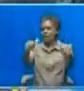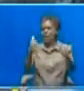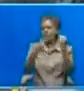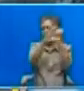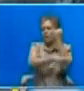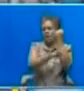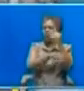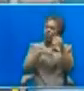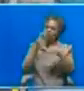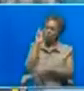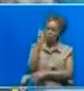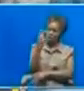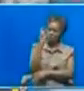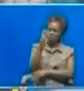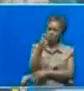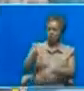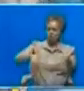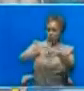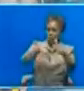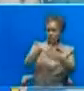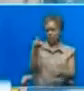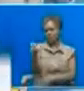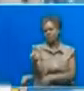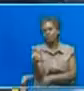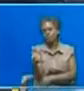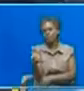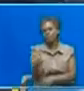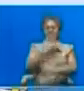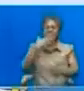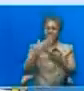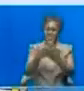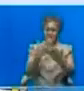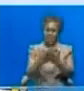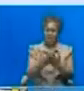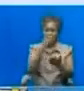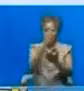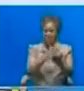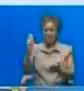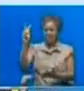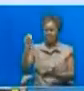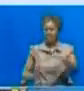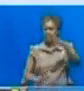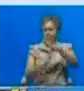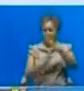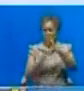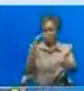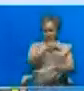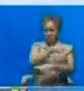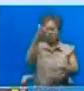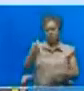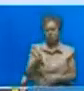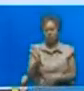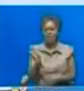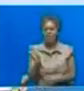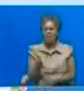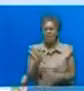be following the Africa Cup of Nations. Lynn Washira, KTN Sports. Thank you for being a part of KTN Prime this evening. It was a pleasure to